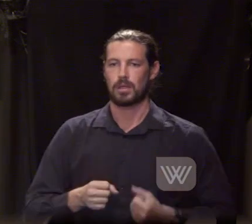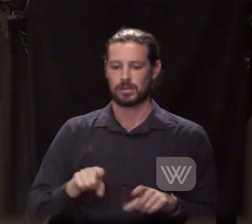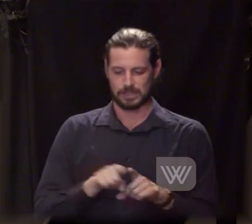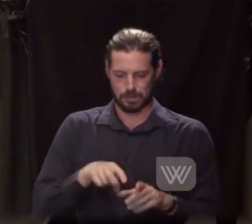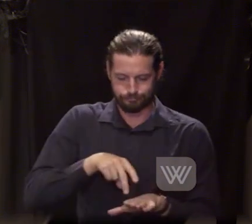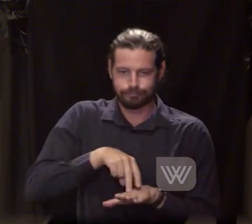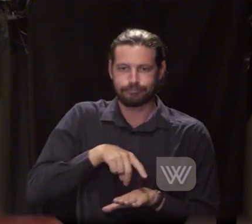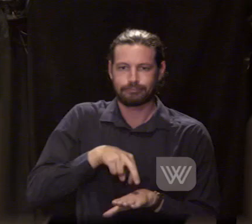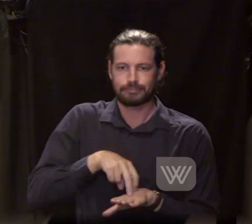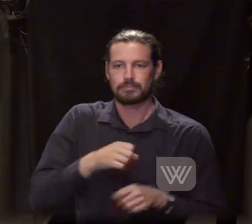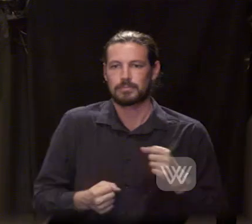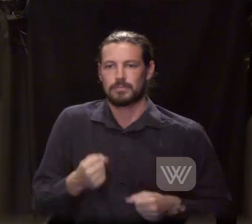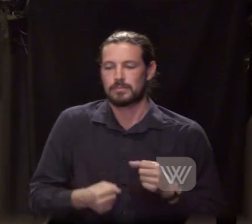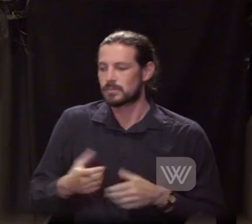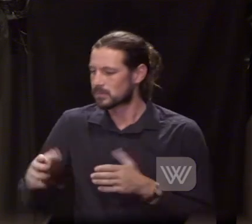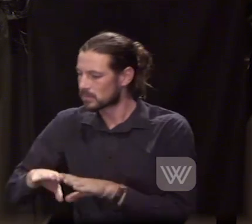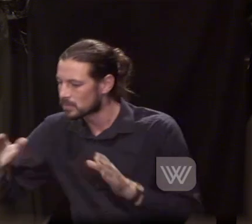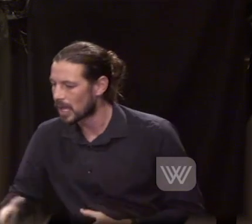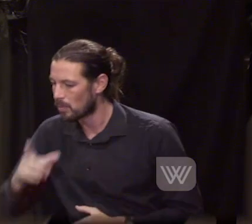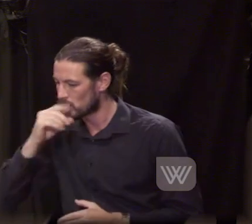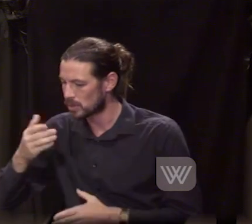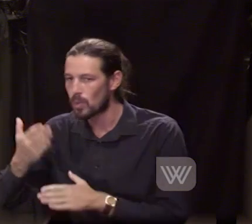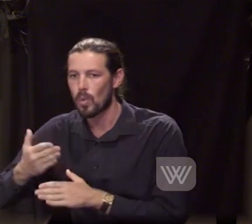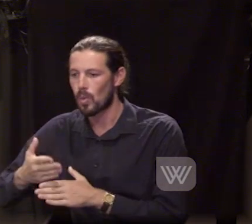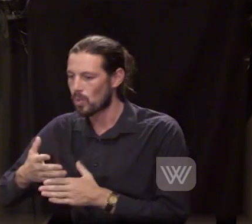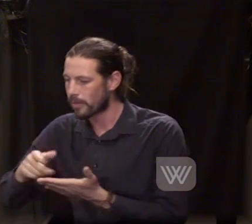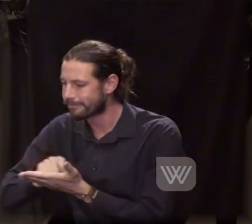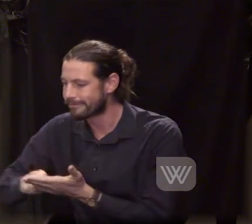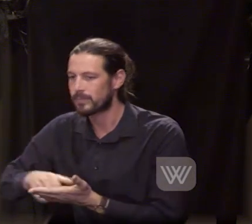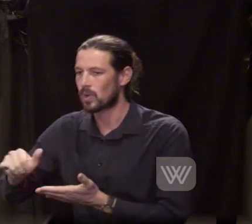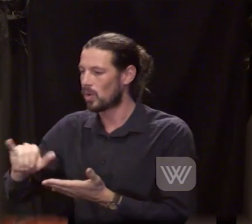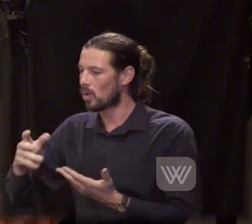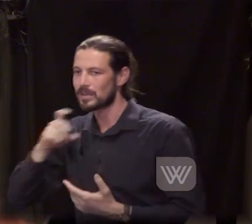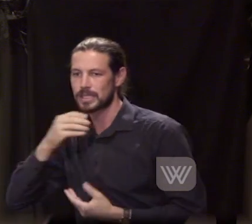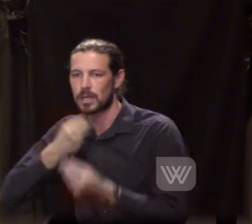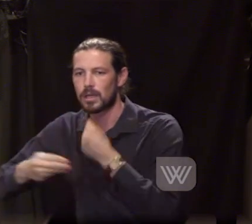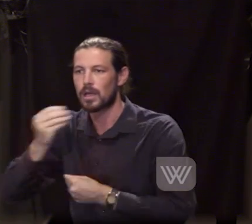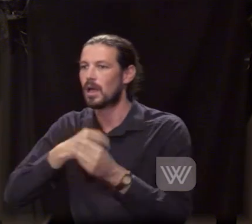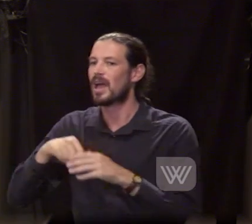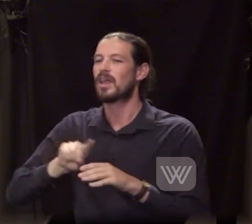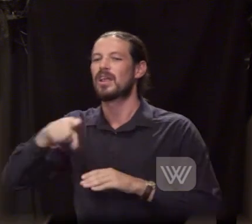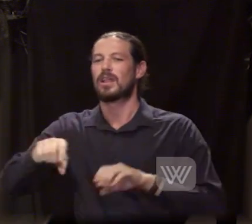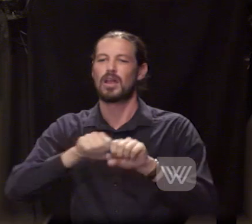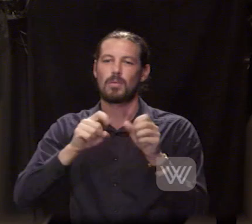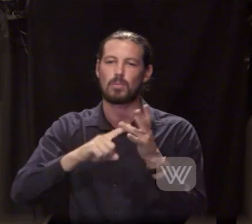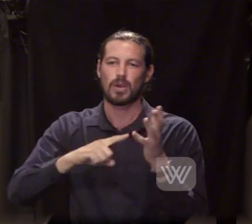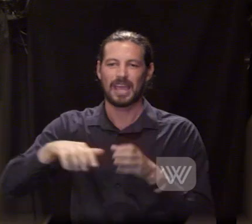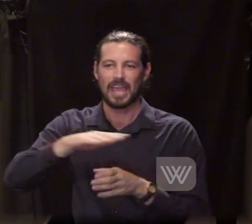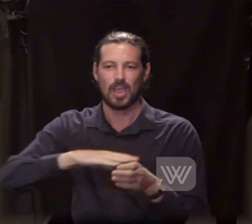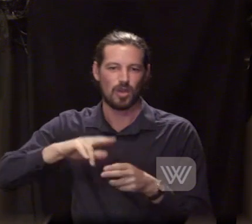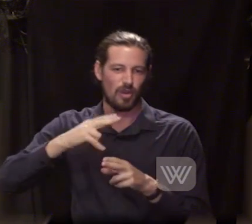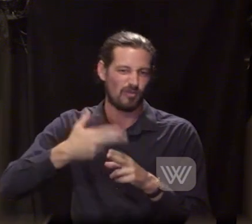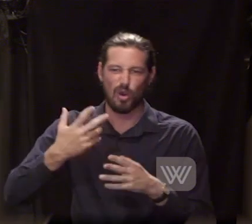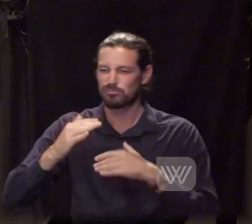and tables where we could work or have dinner, and then some workout space where we could build construction projects in our free time. So